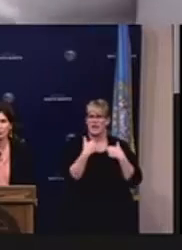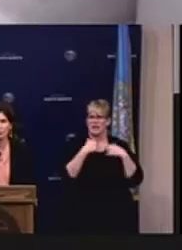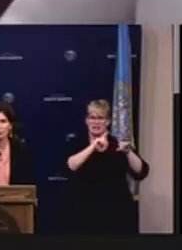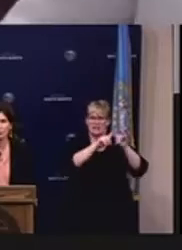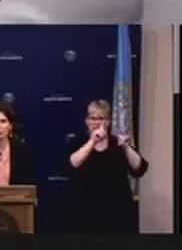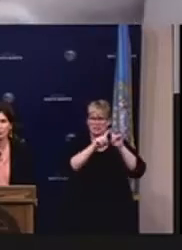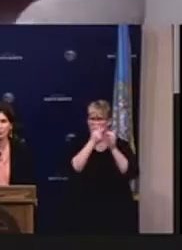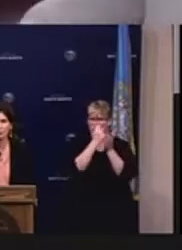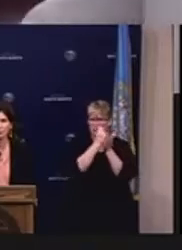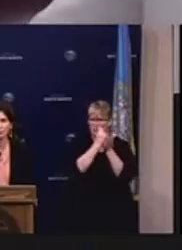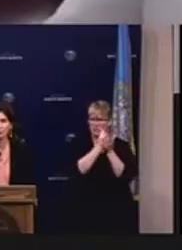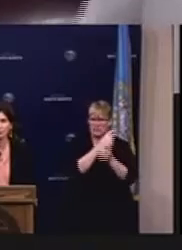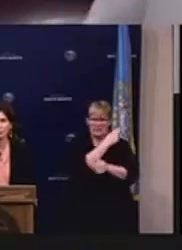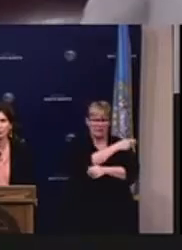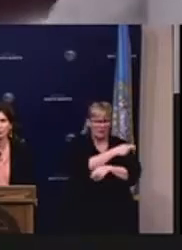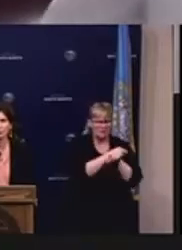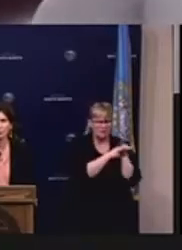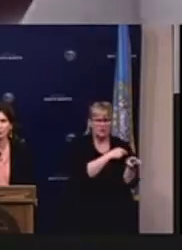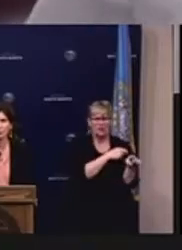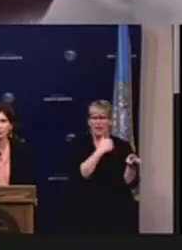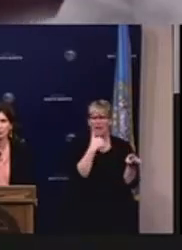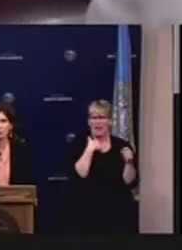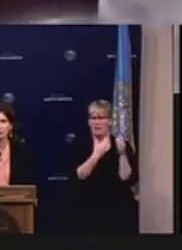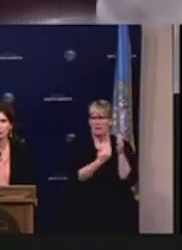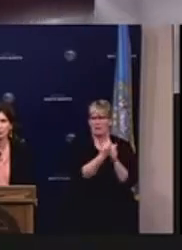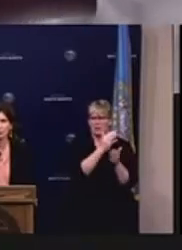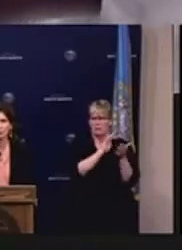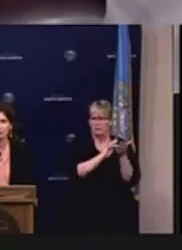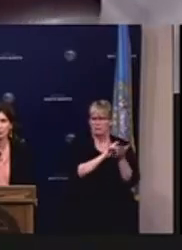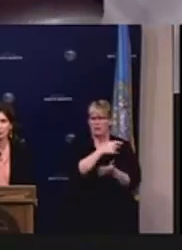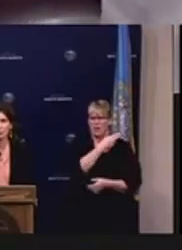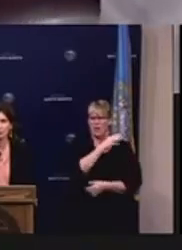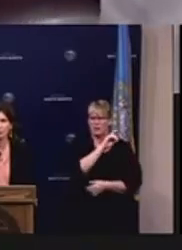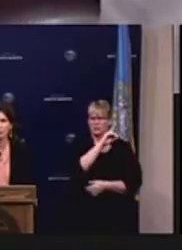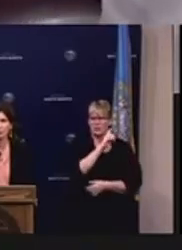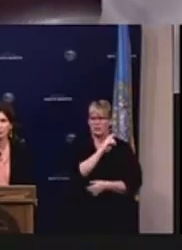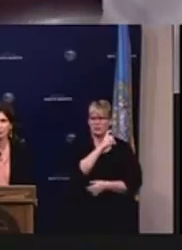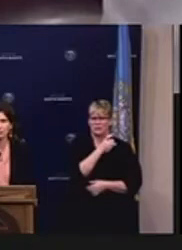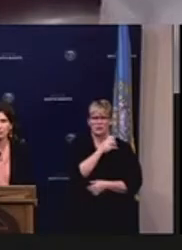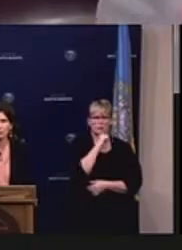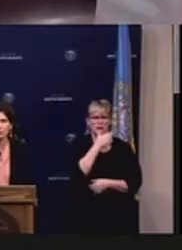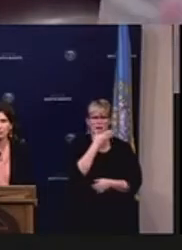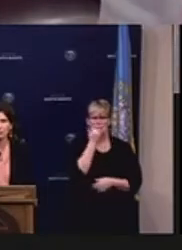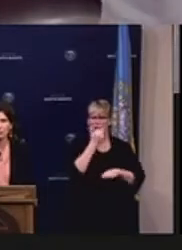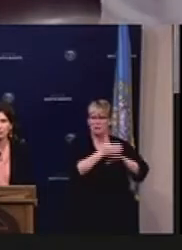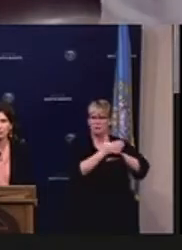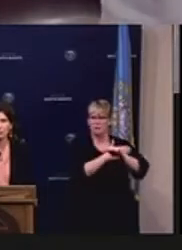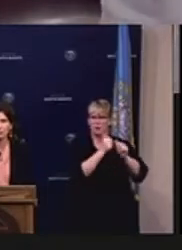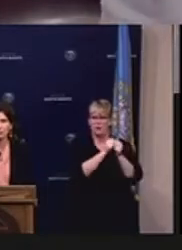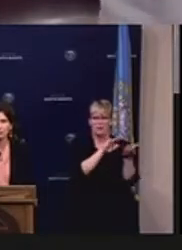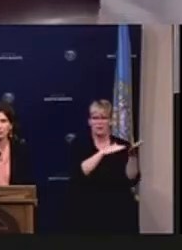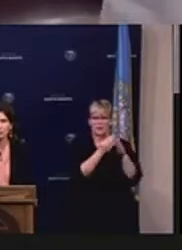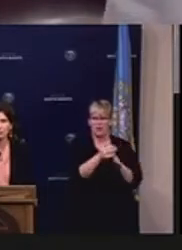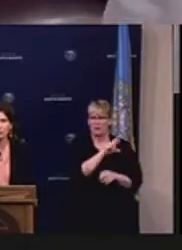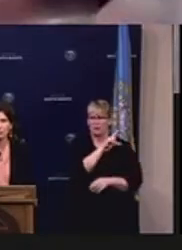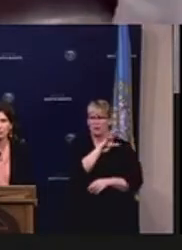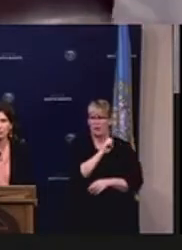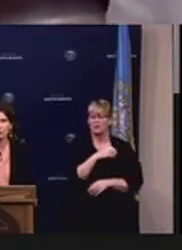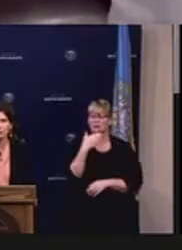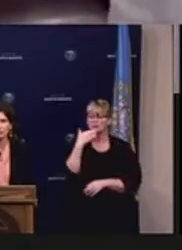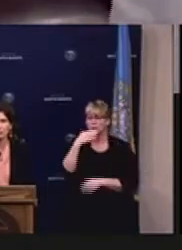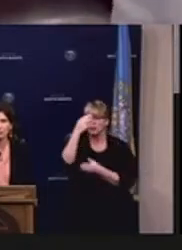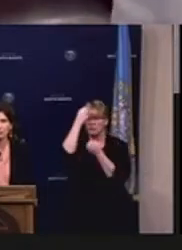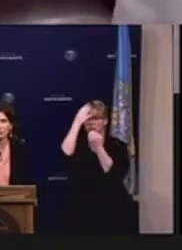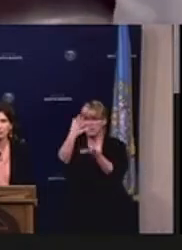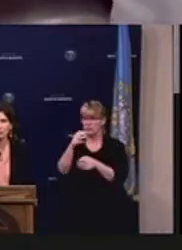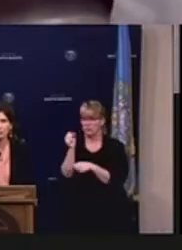treatments. Those in the hospital getting hydroxychloroquine didn't do any better in terms of fatality rate. So it's good information. And